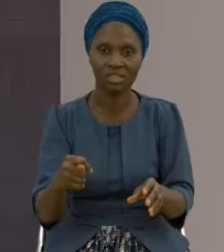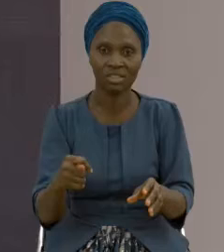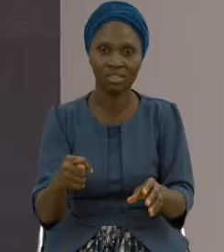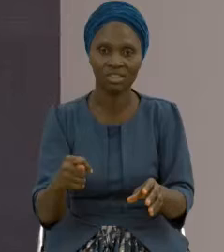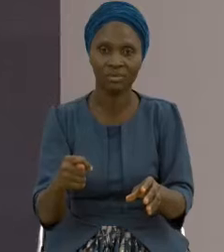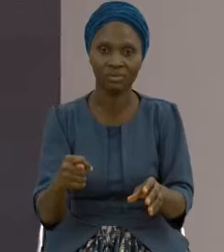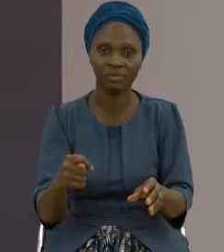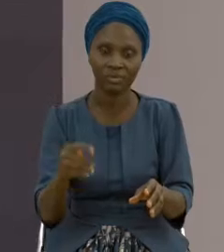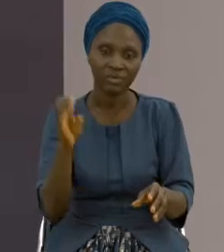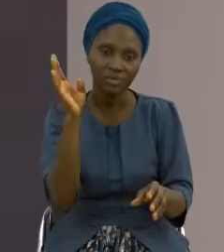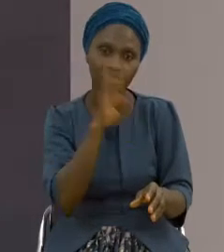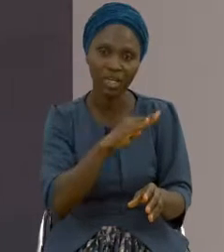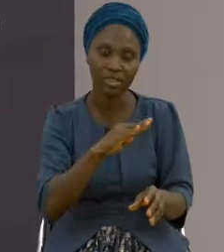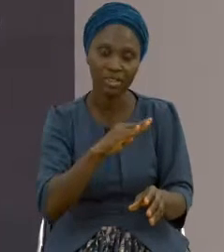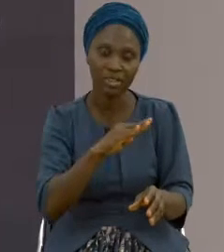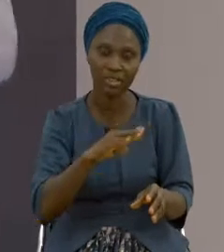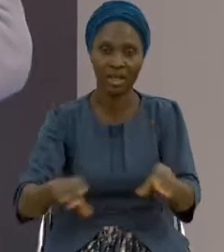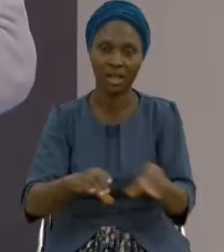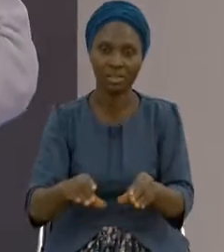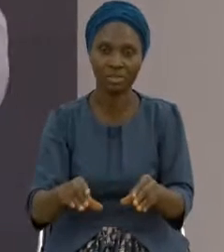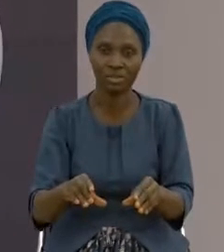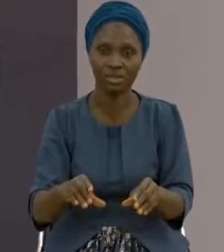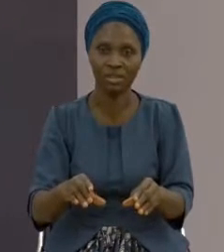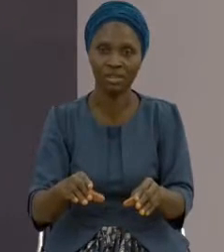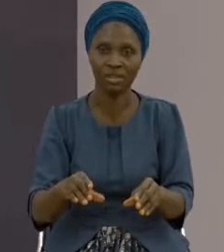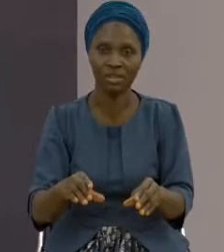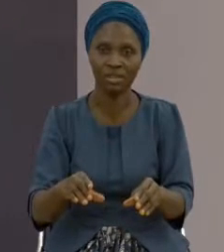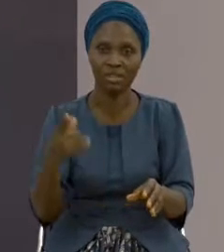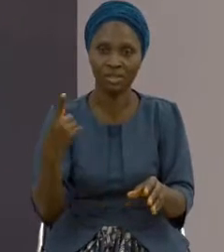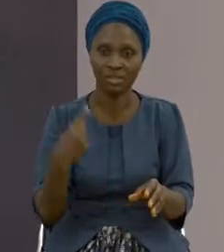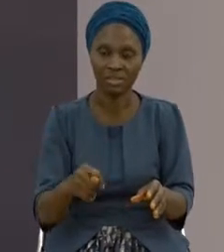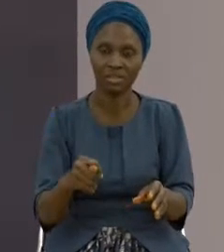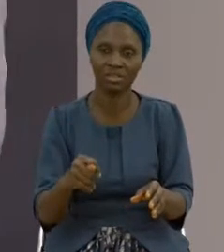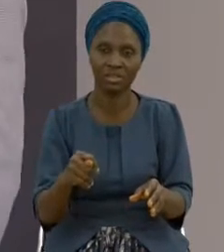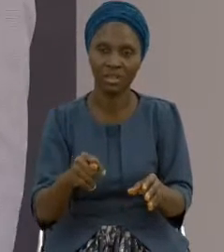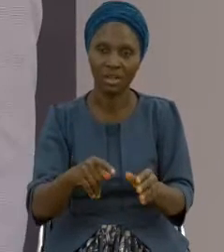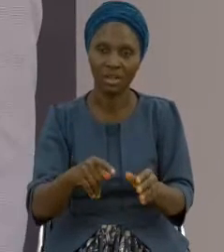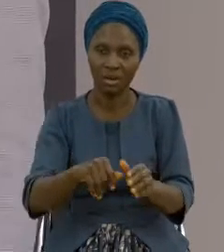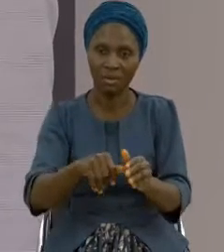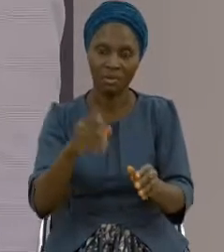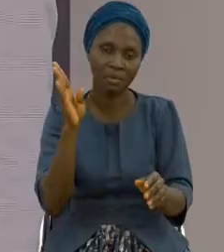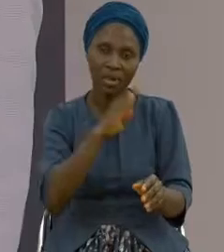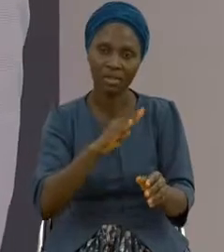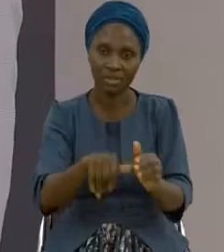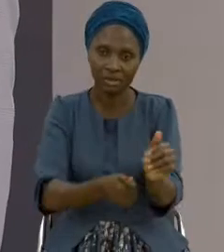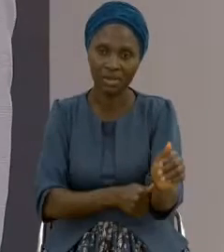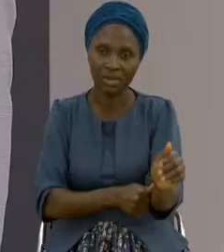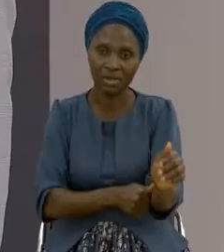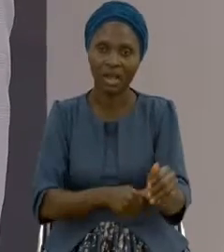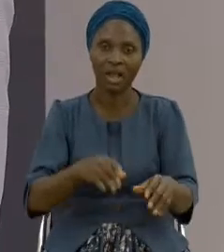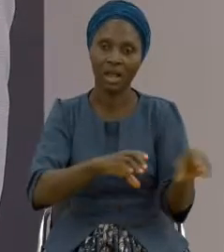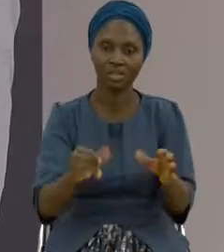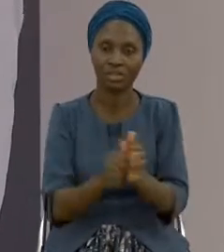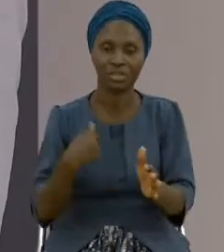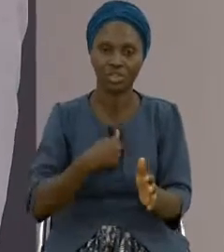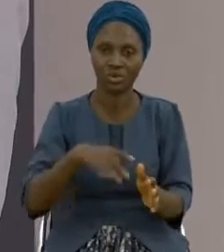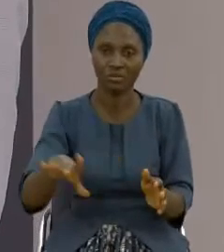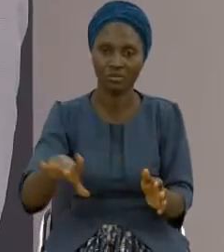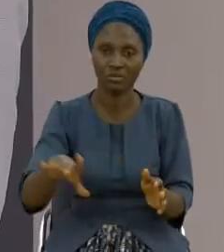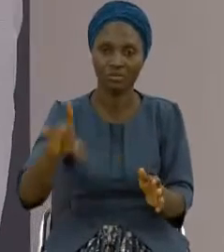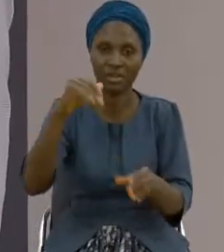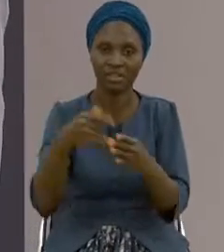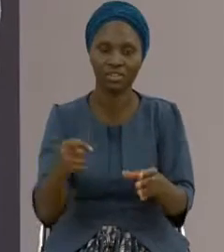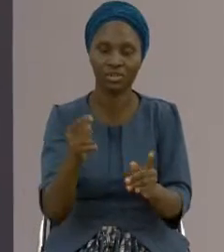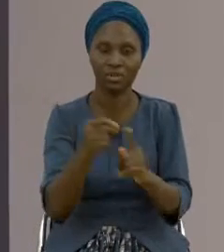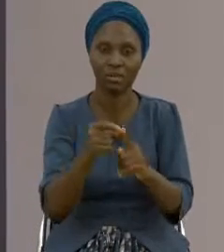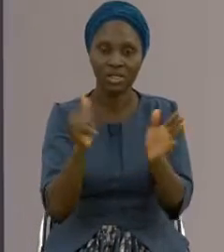retrogressive action that we find in the world, that's what sanctification wants to remove. That's what